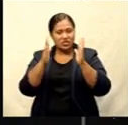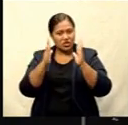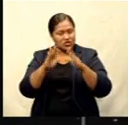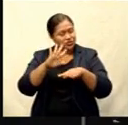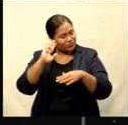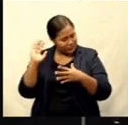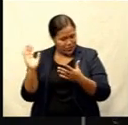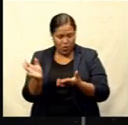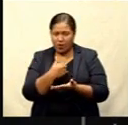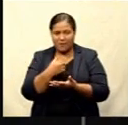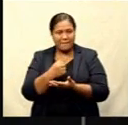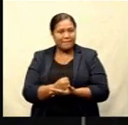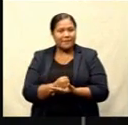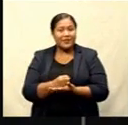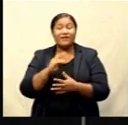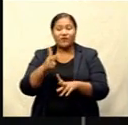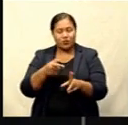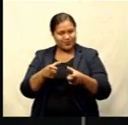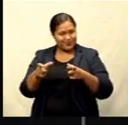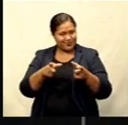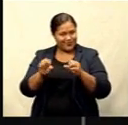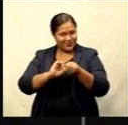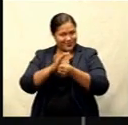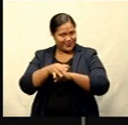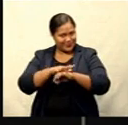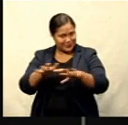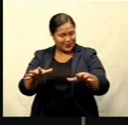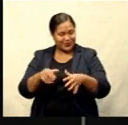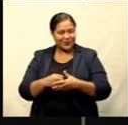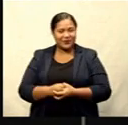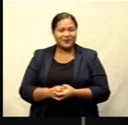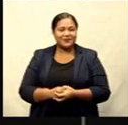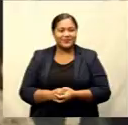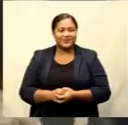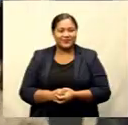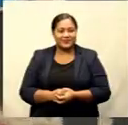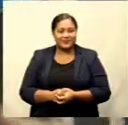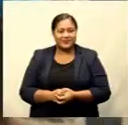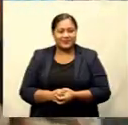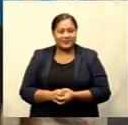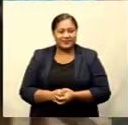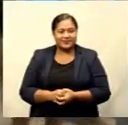than ever in the fight against COVID-19. Sainia Nimboila reports.